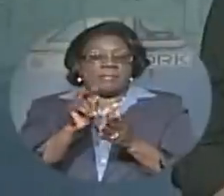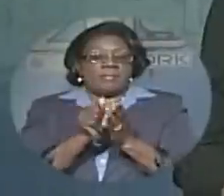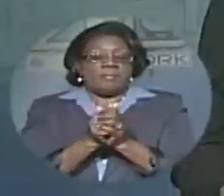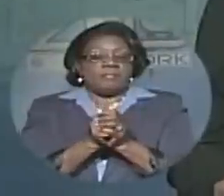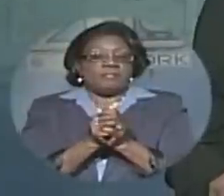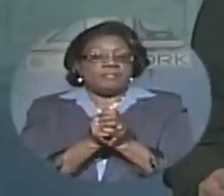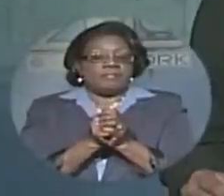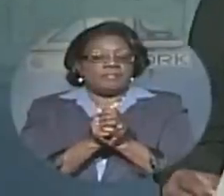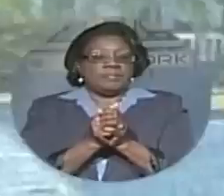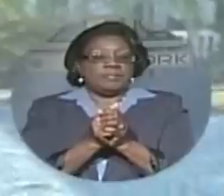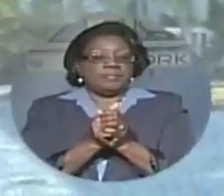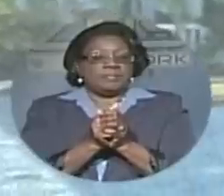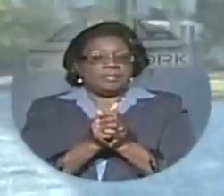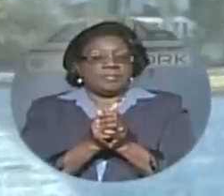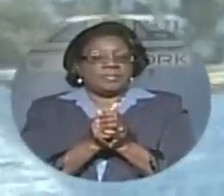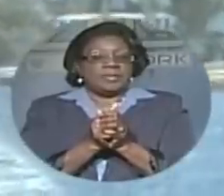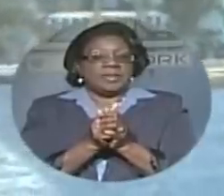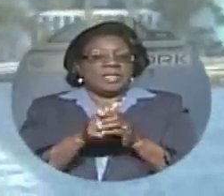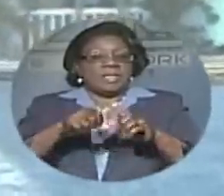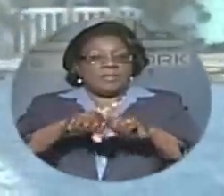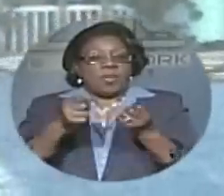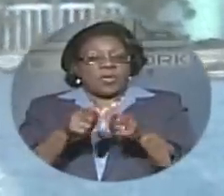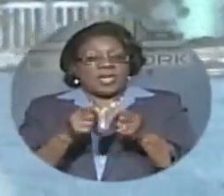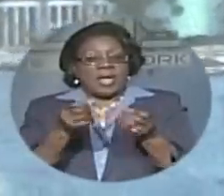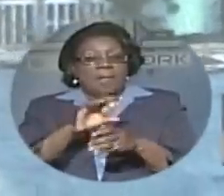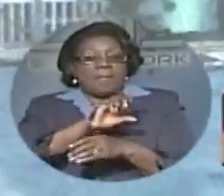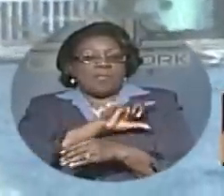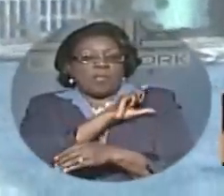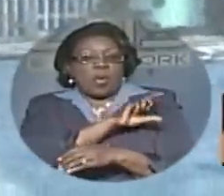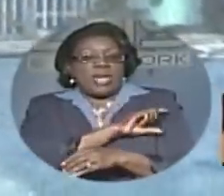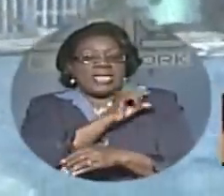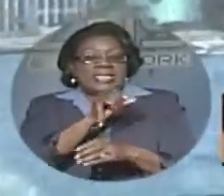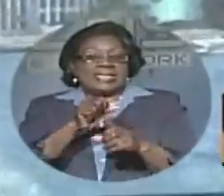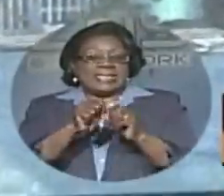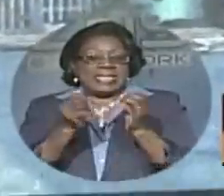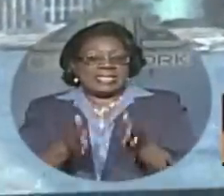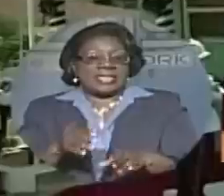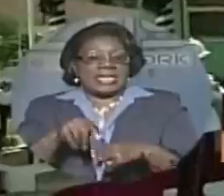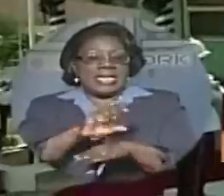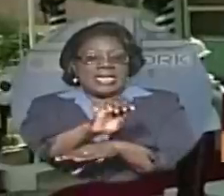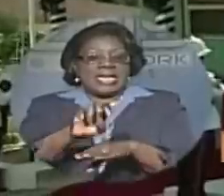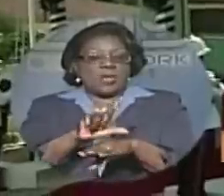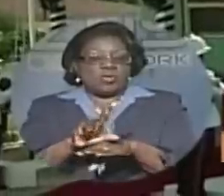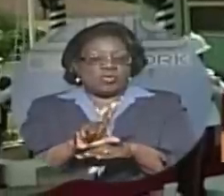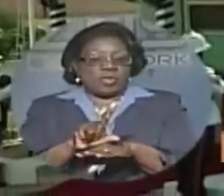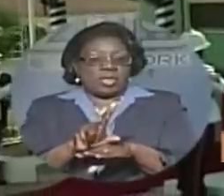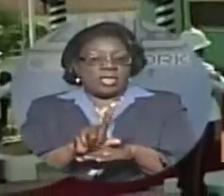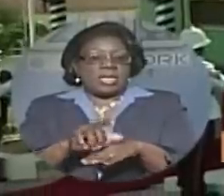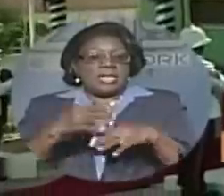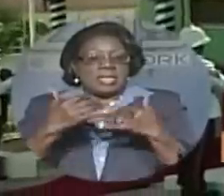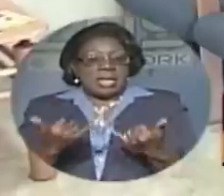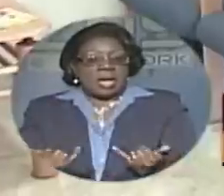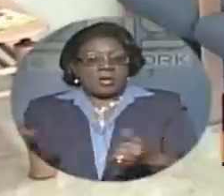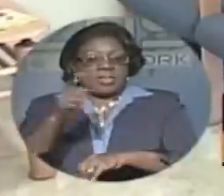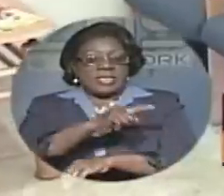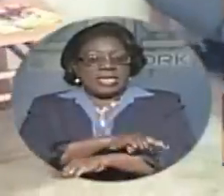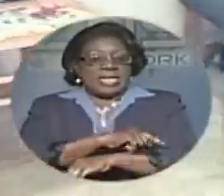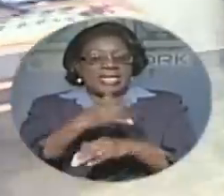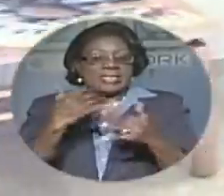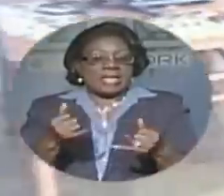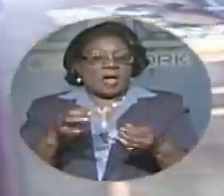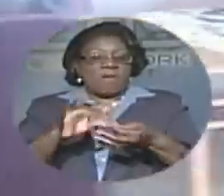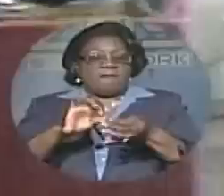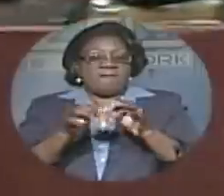makeover. A dilapidated state is how the Rocksound Police Station was described. Today, it's a whole different story.